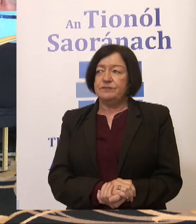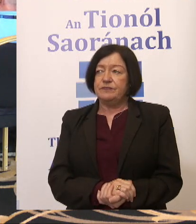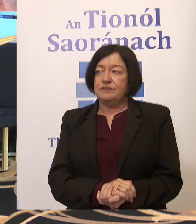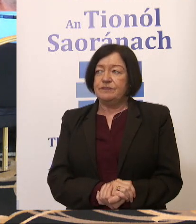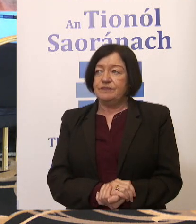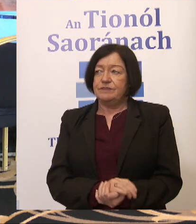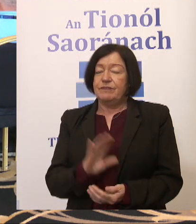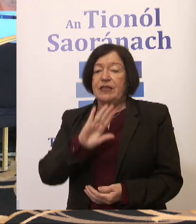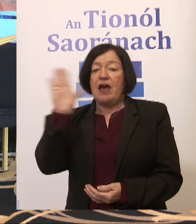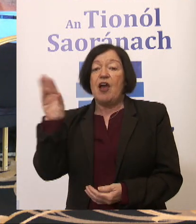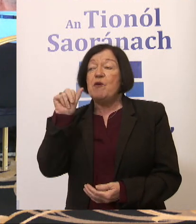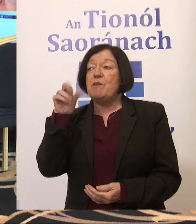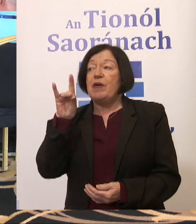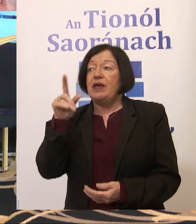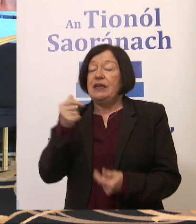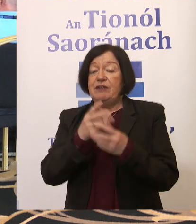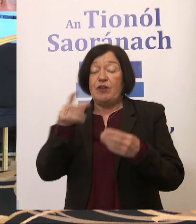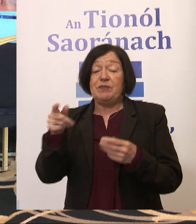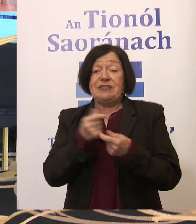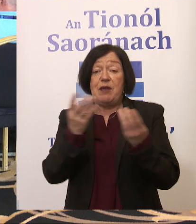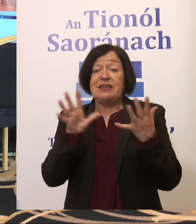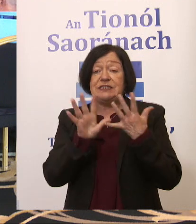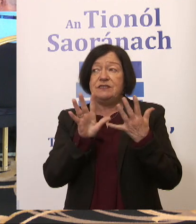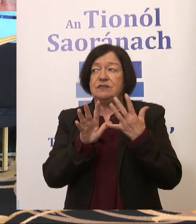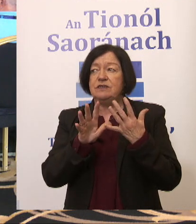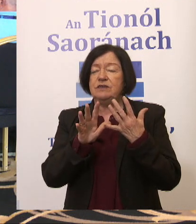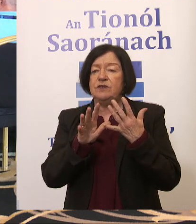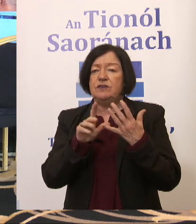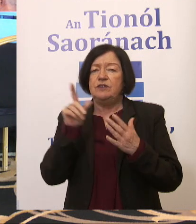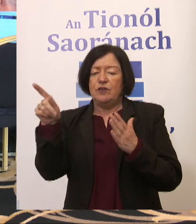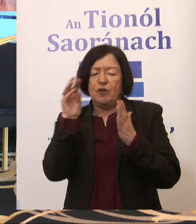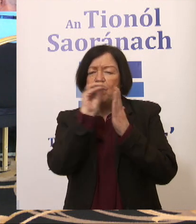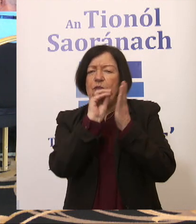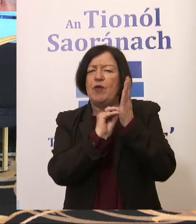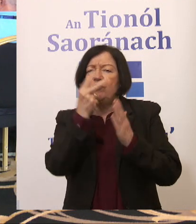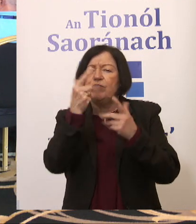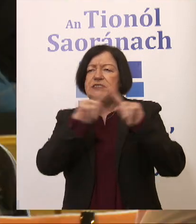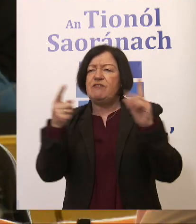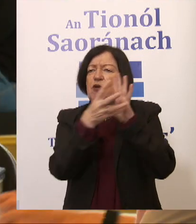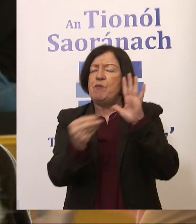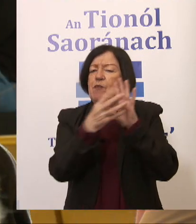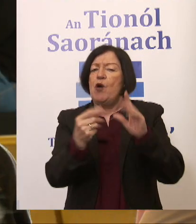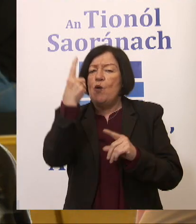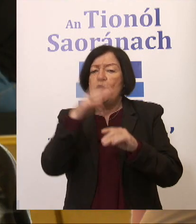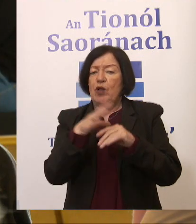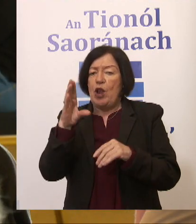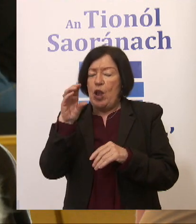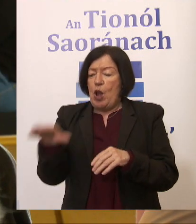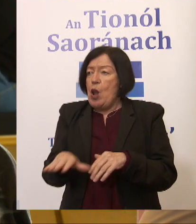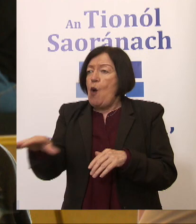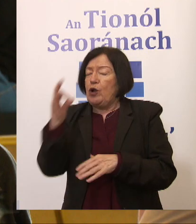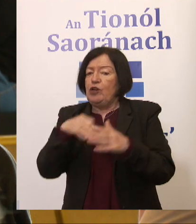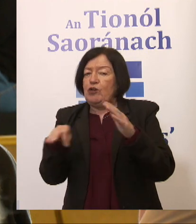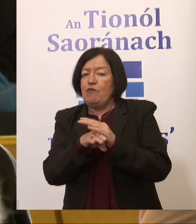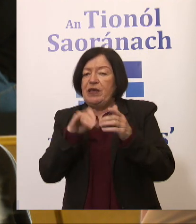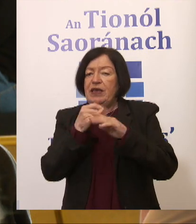Hi, Mark. Question for table 10 here. You noted 3 different models, 2 being the local government model of